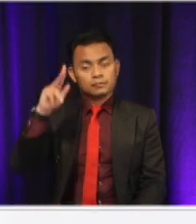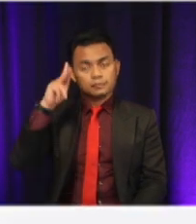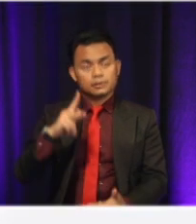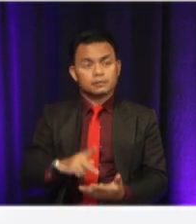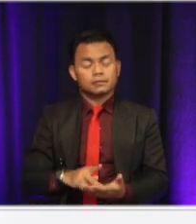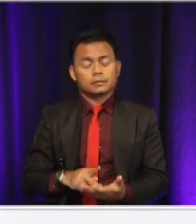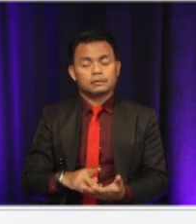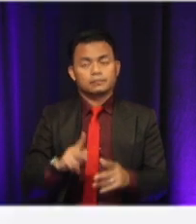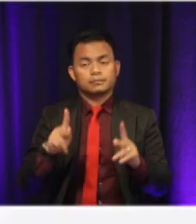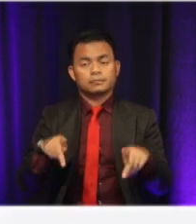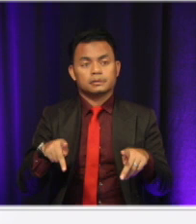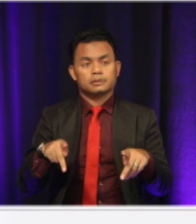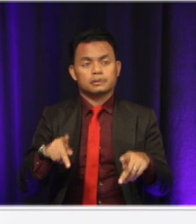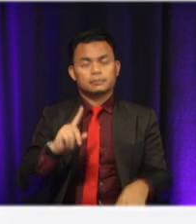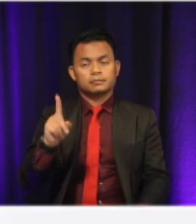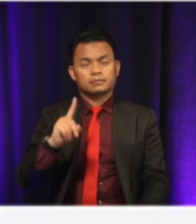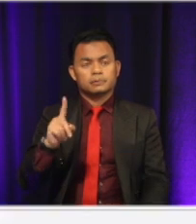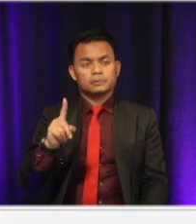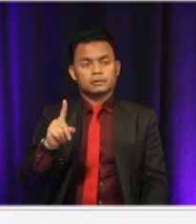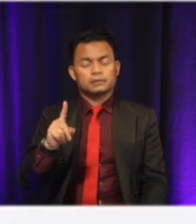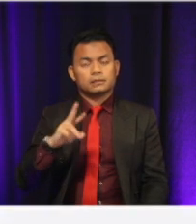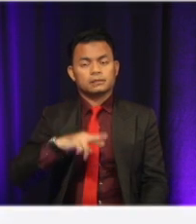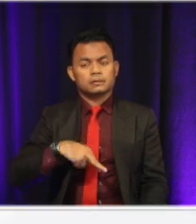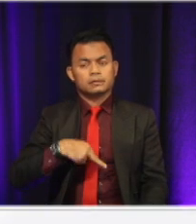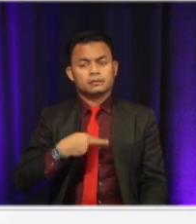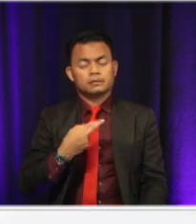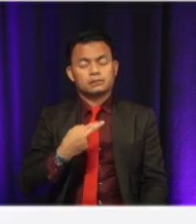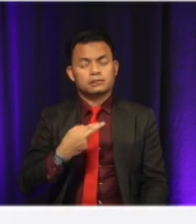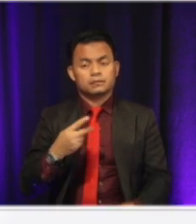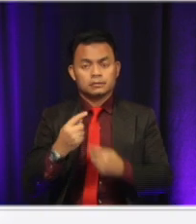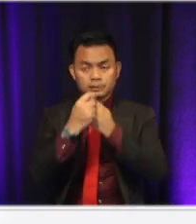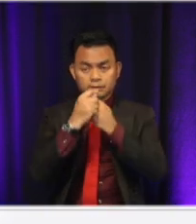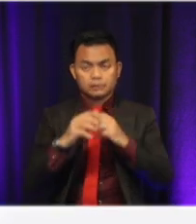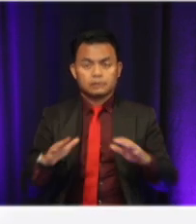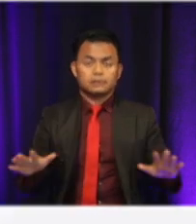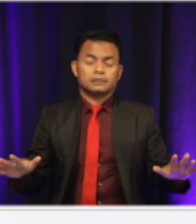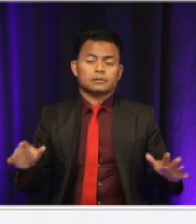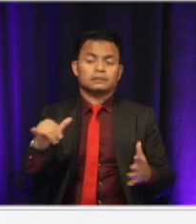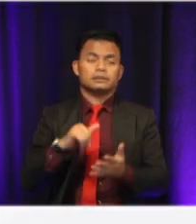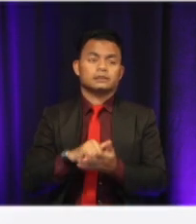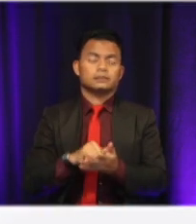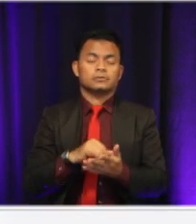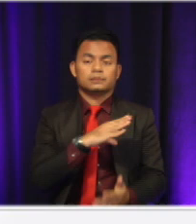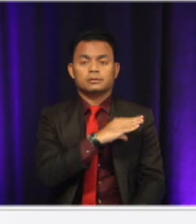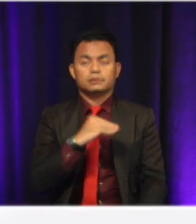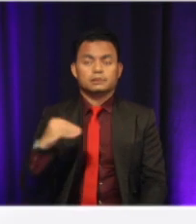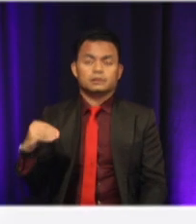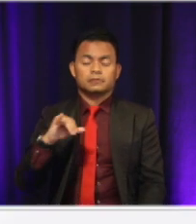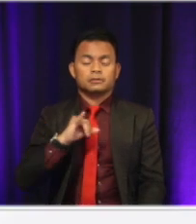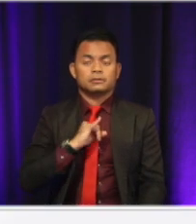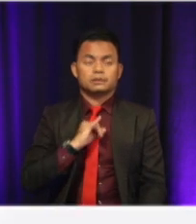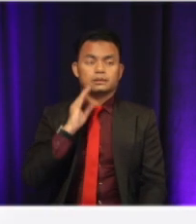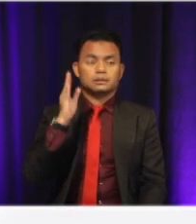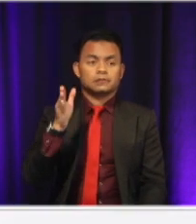the comfort. Where is the comfort from nature found? And I would, upon